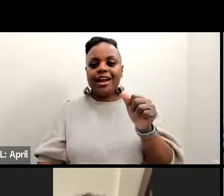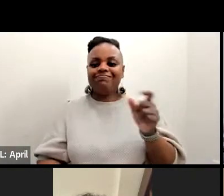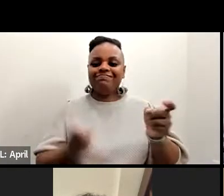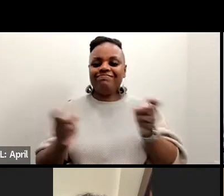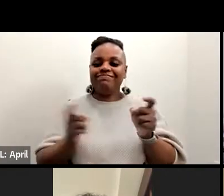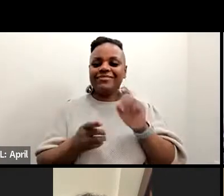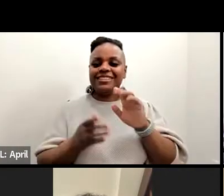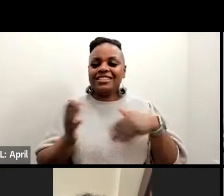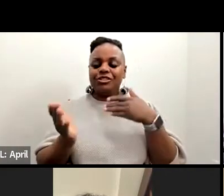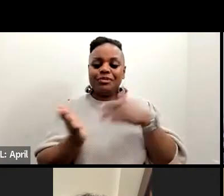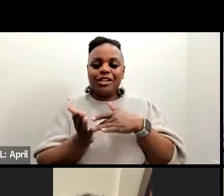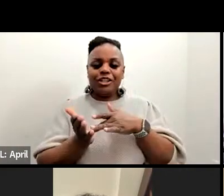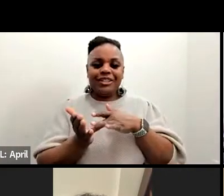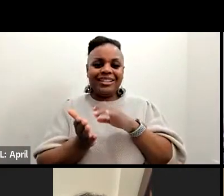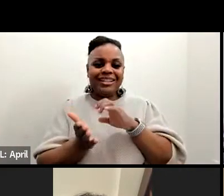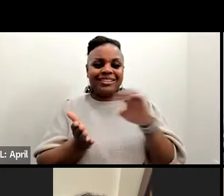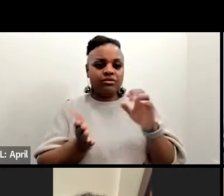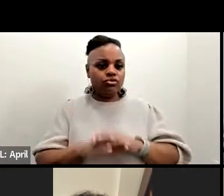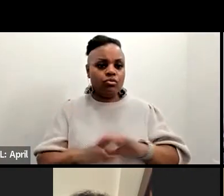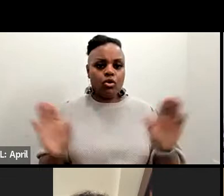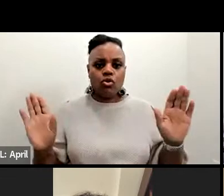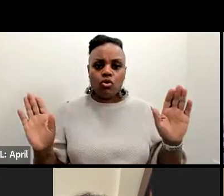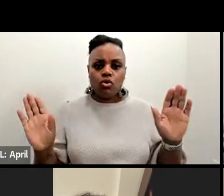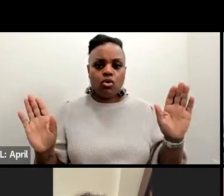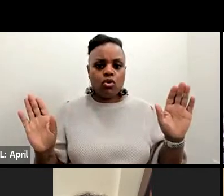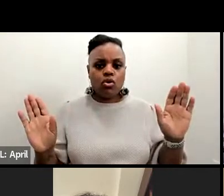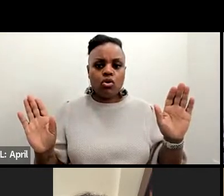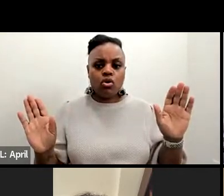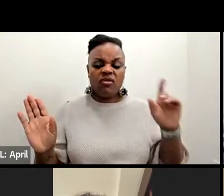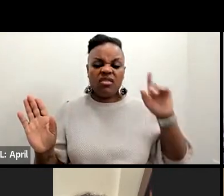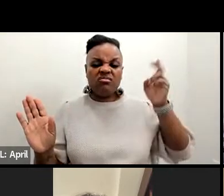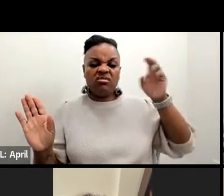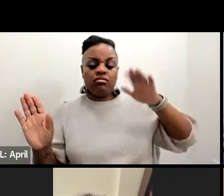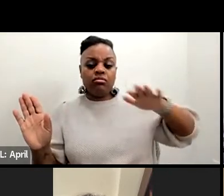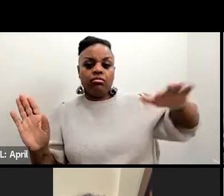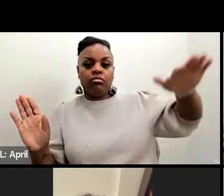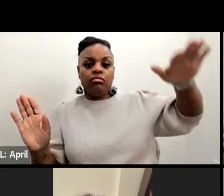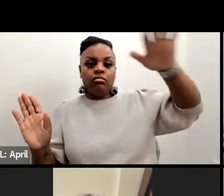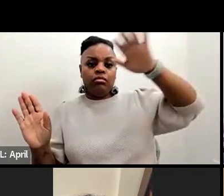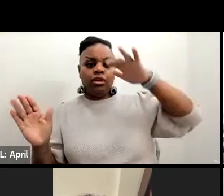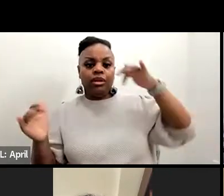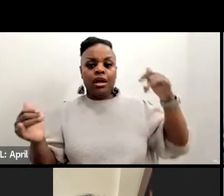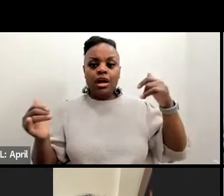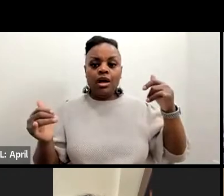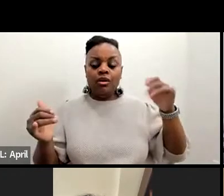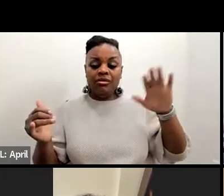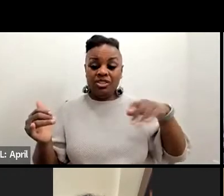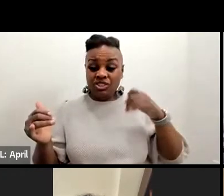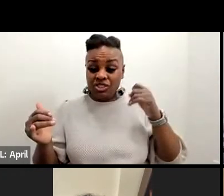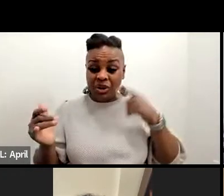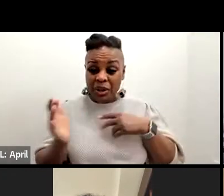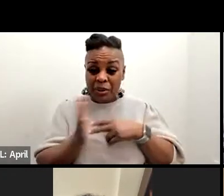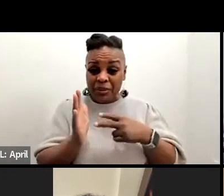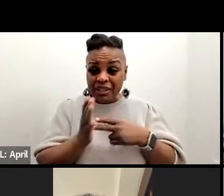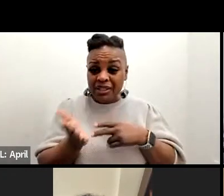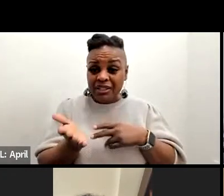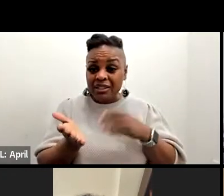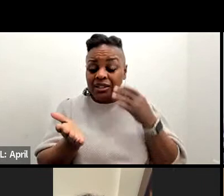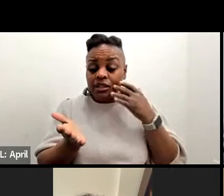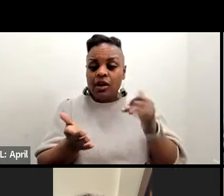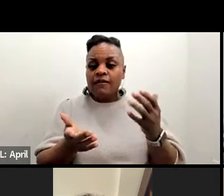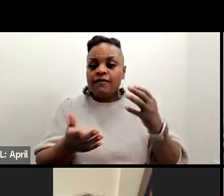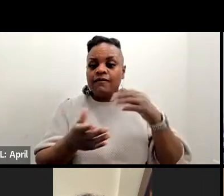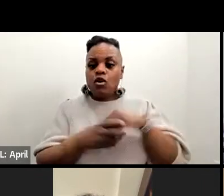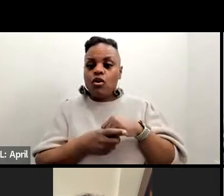likely, you know, the Brotherhood is going to be an important player in Egyptian politics in the future, whether that's under the current